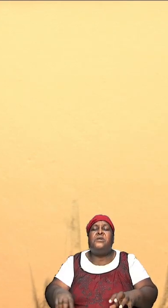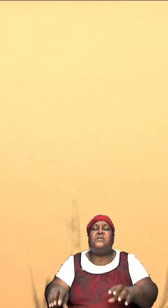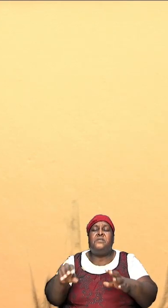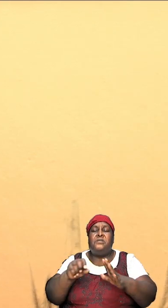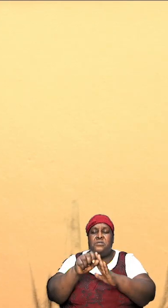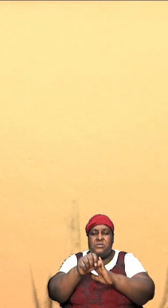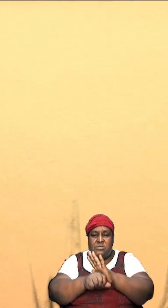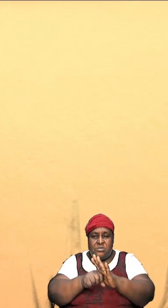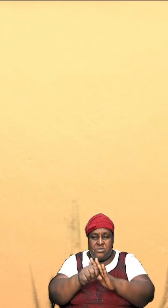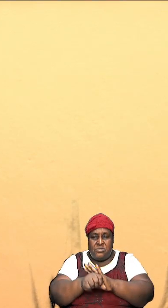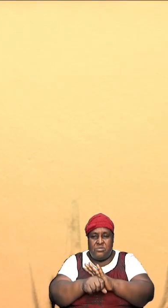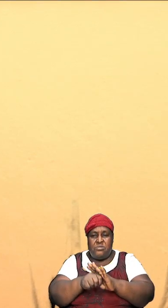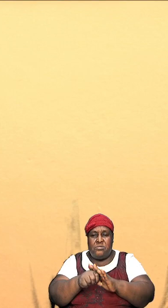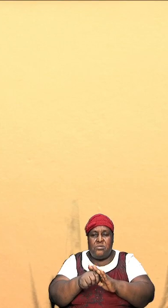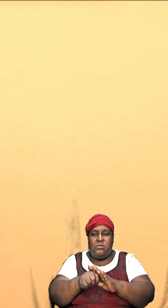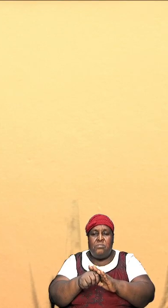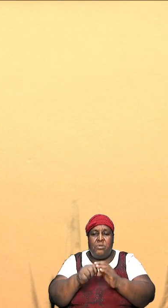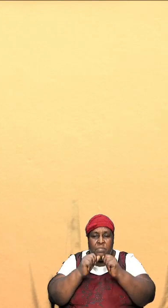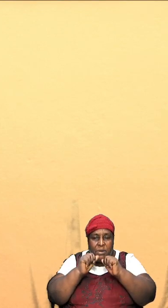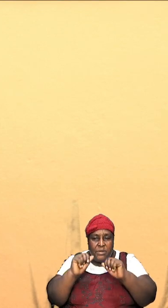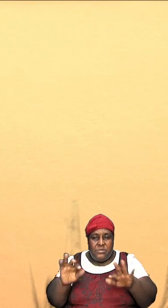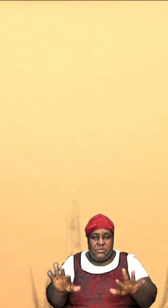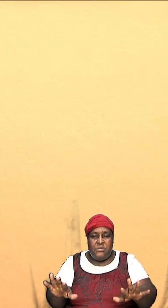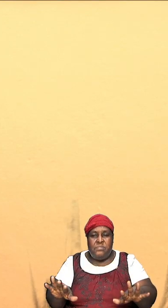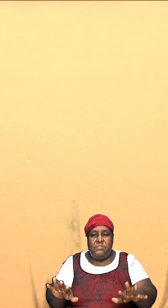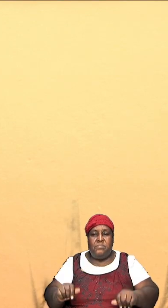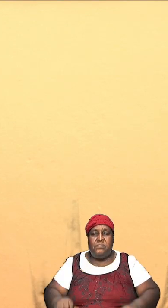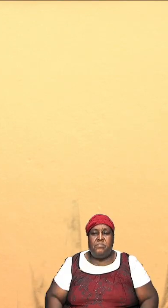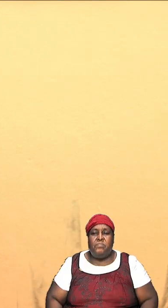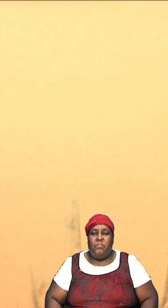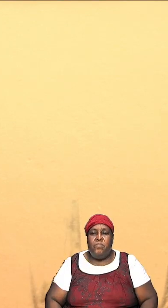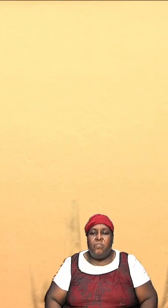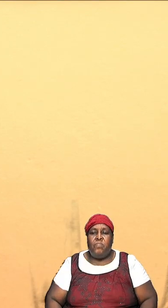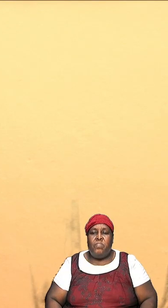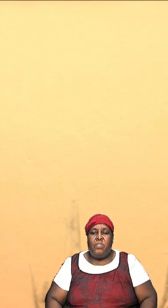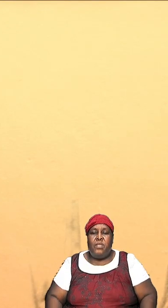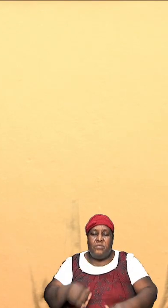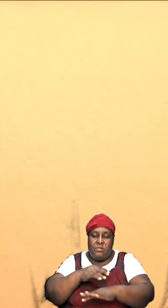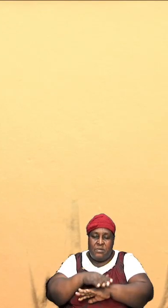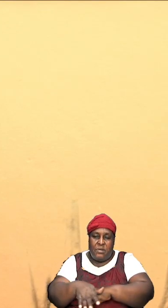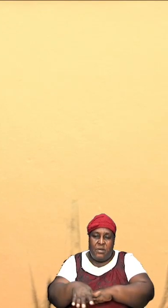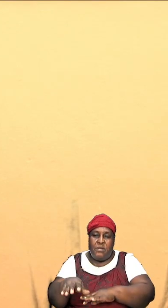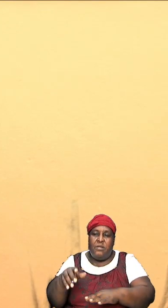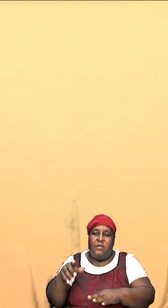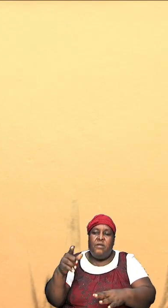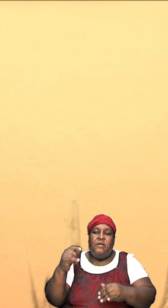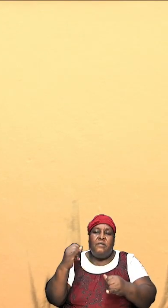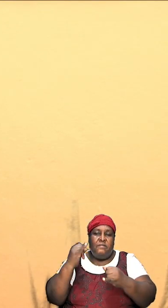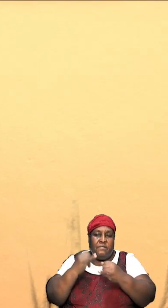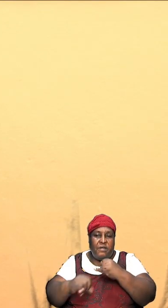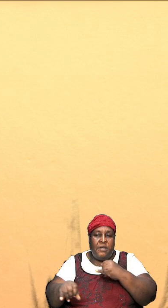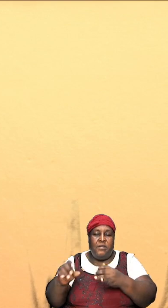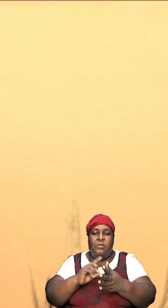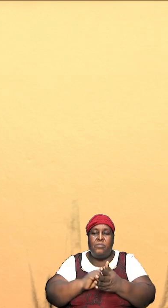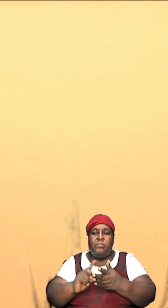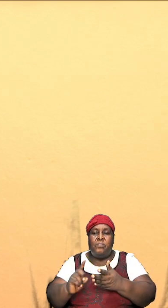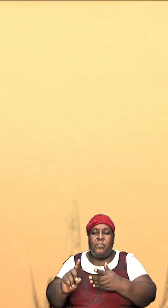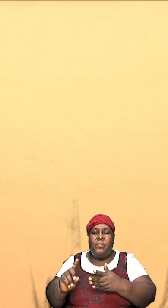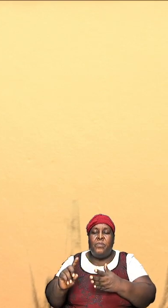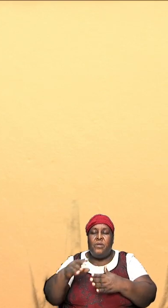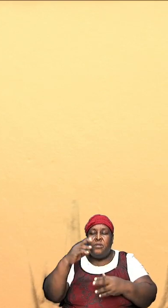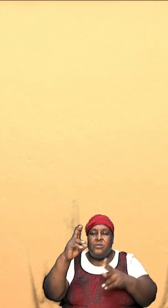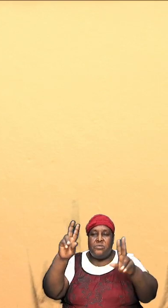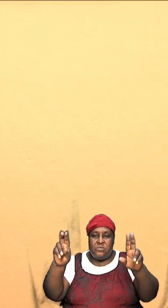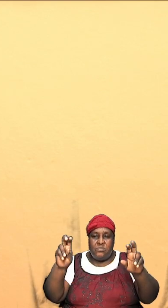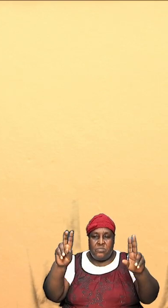Praise God. So tonight we do our last week on the subject, the presence of God. And, you know, we